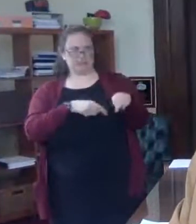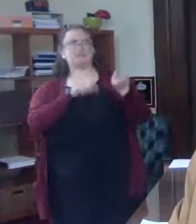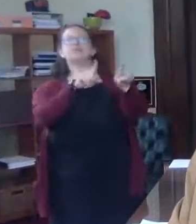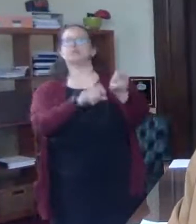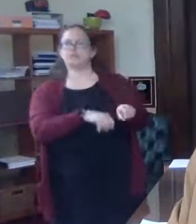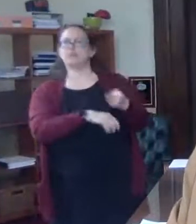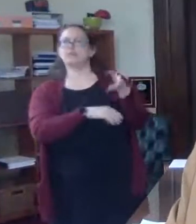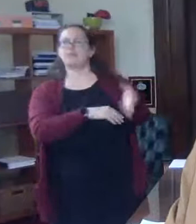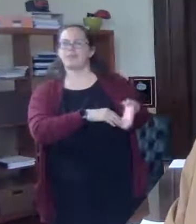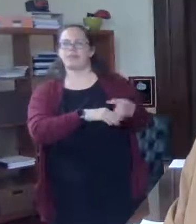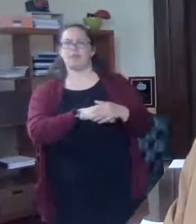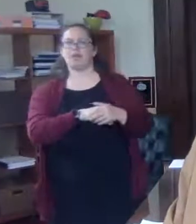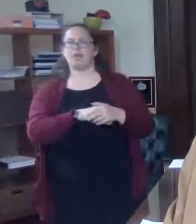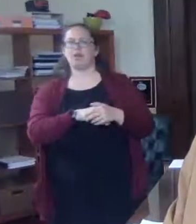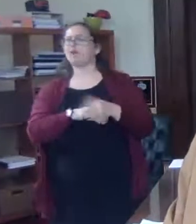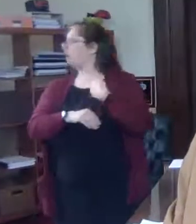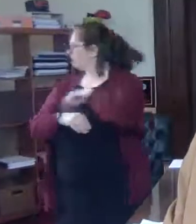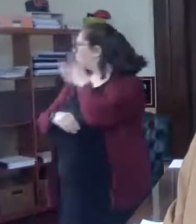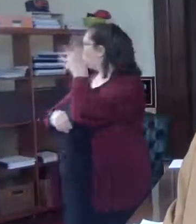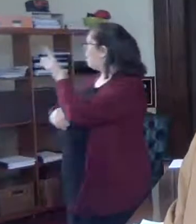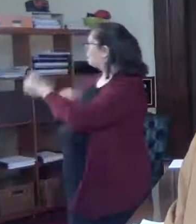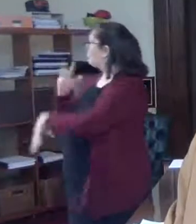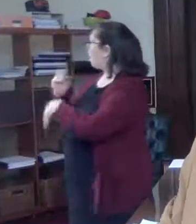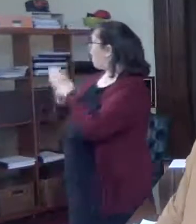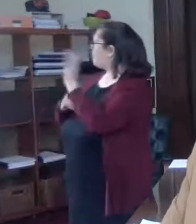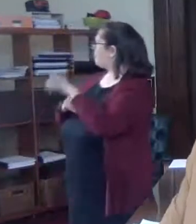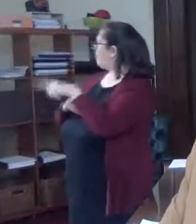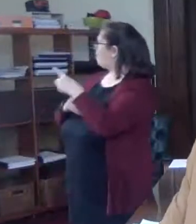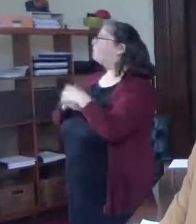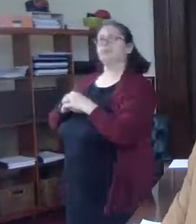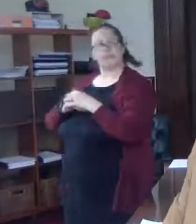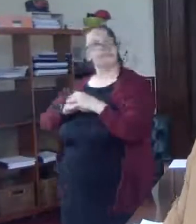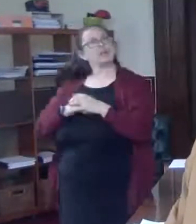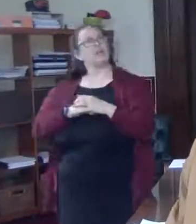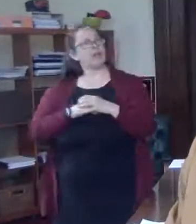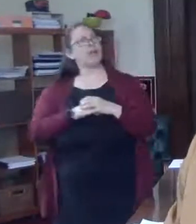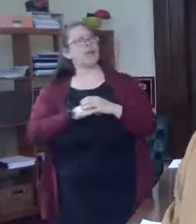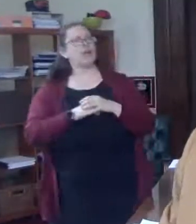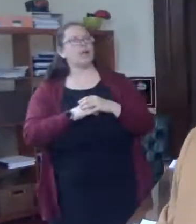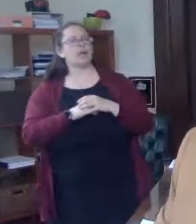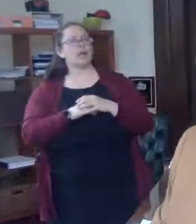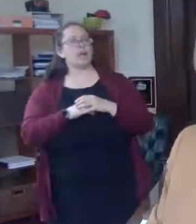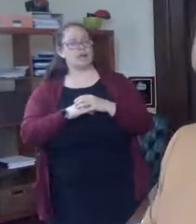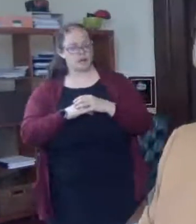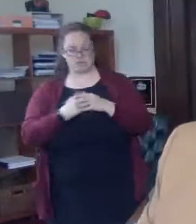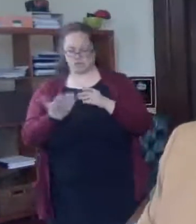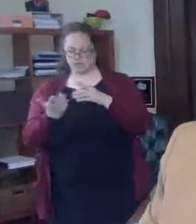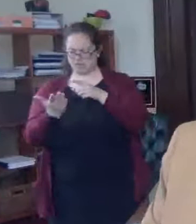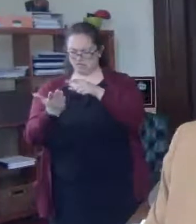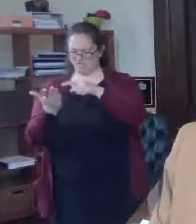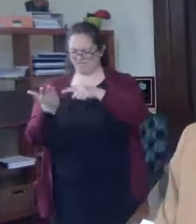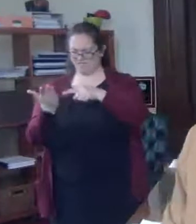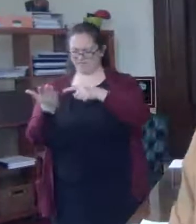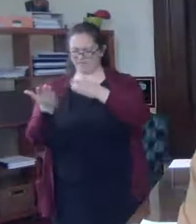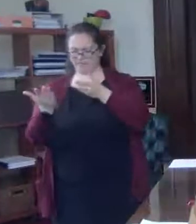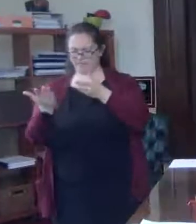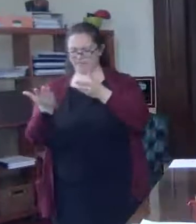there. We'll have to get that added to our... Yeah, I'm looking to see. I know that is